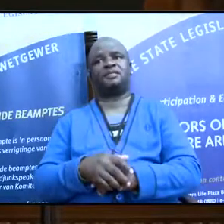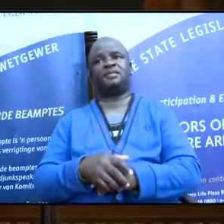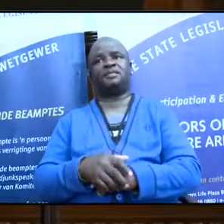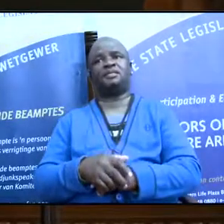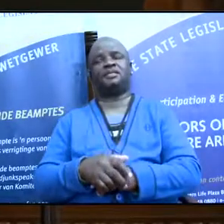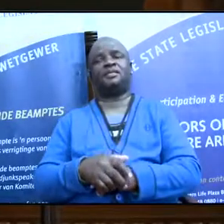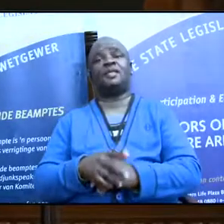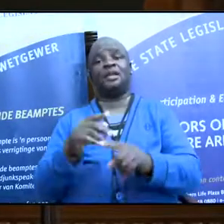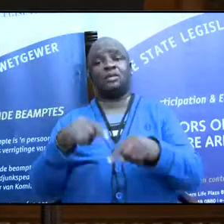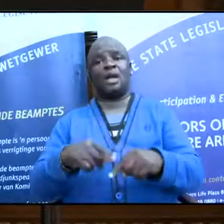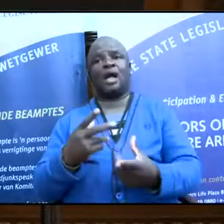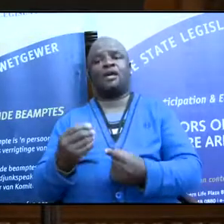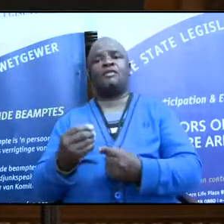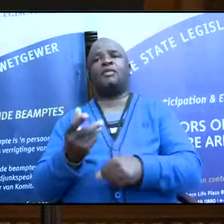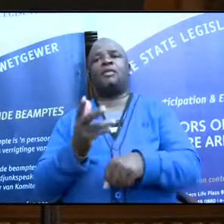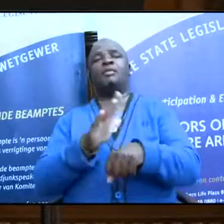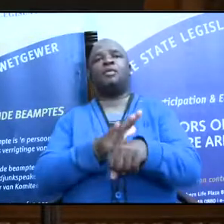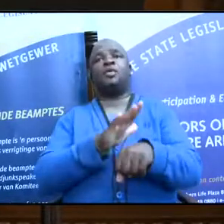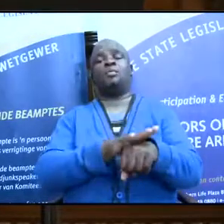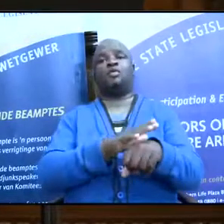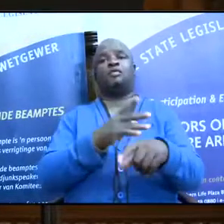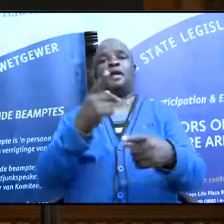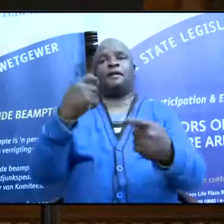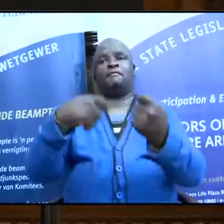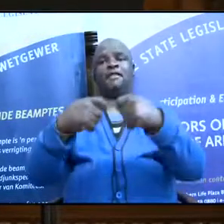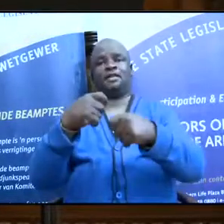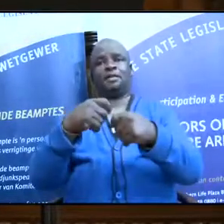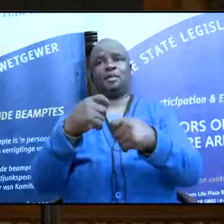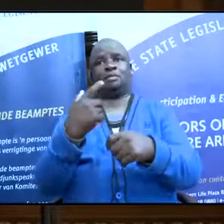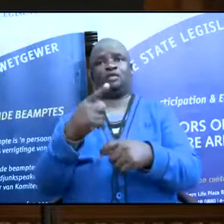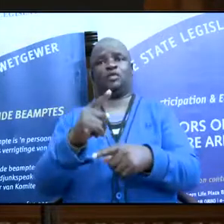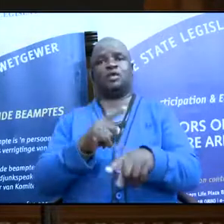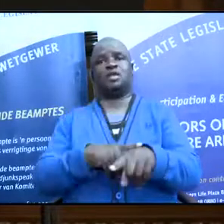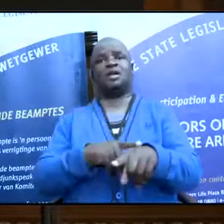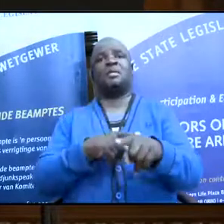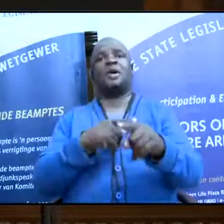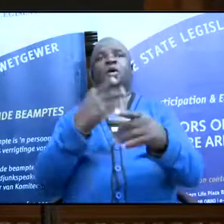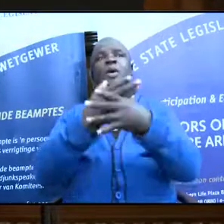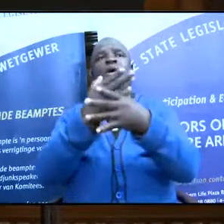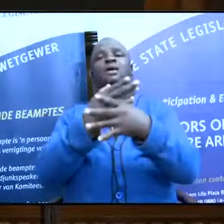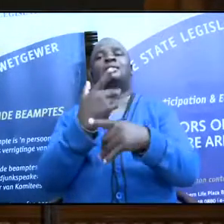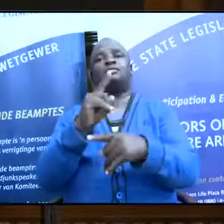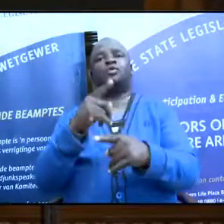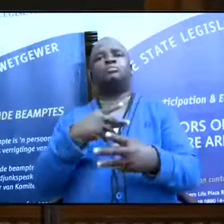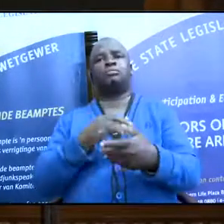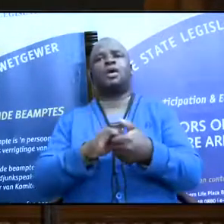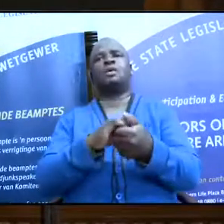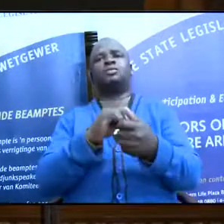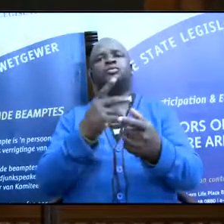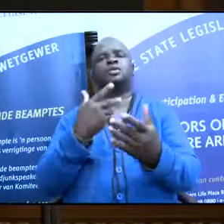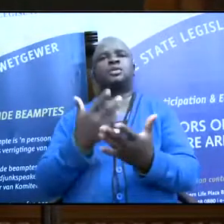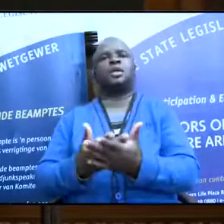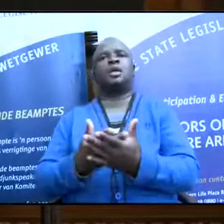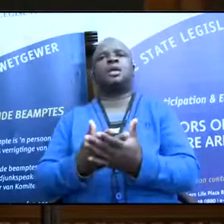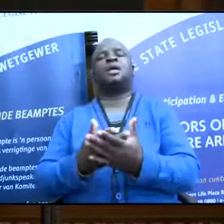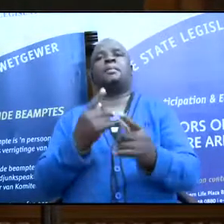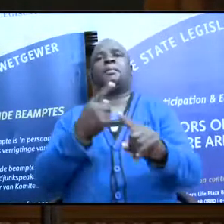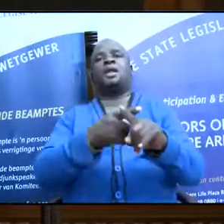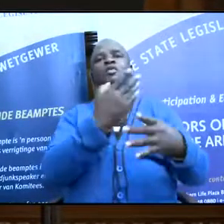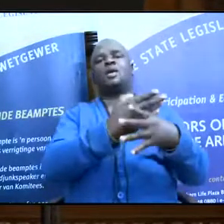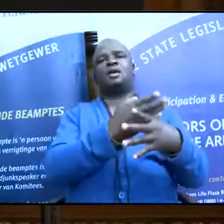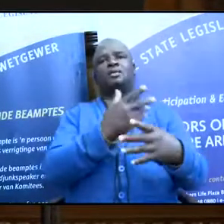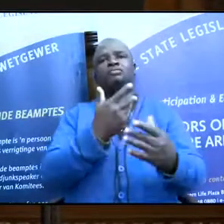is today more and more flexibility in their work schedules allowing organizations and workers to